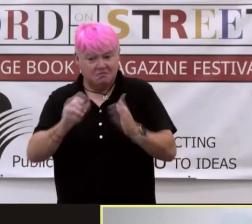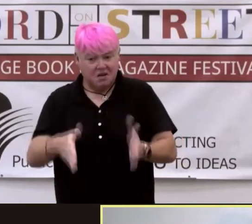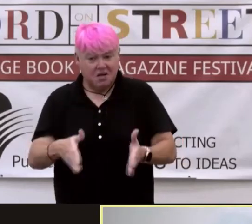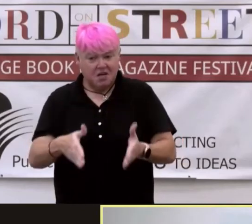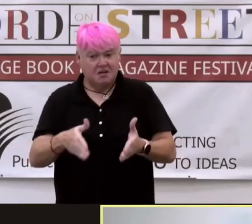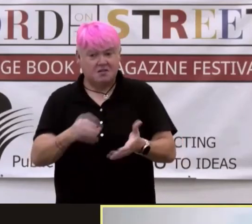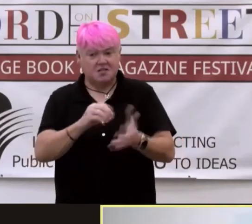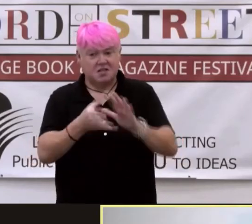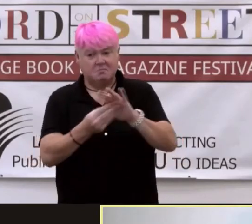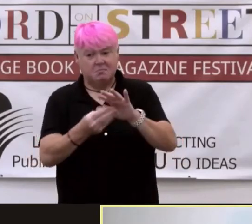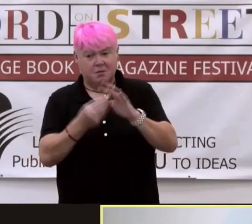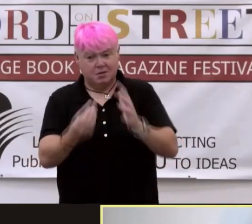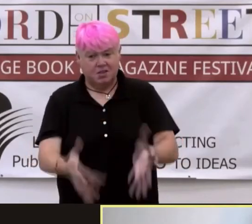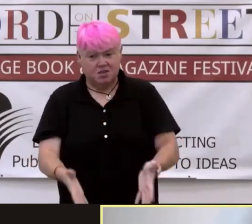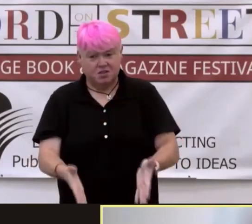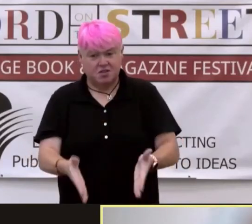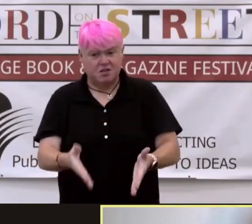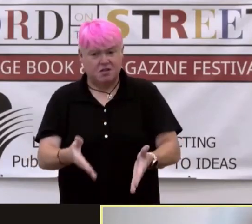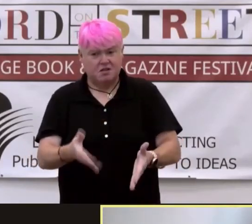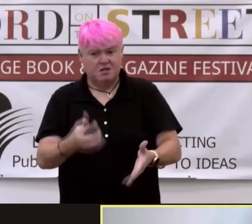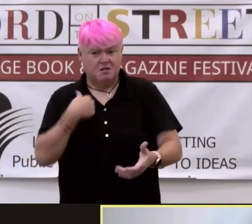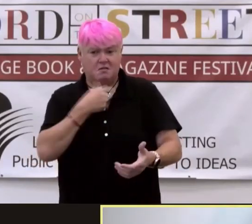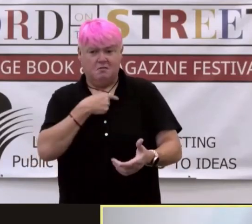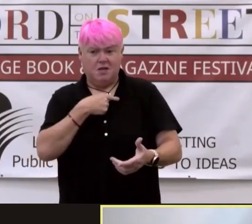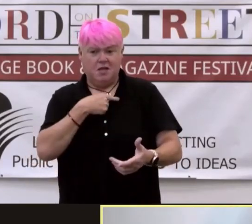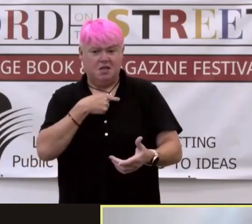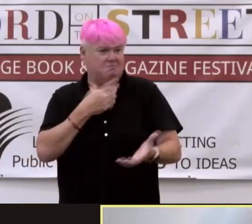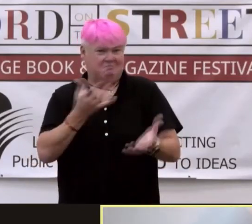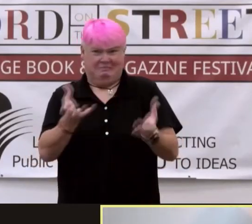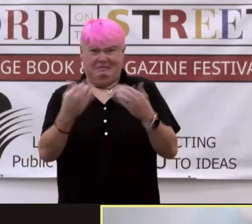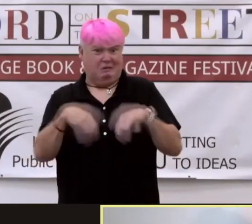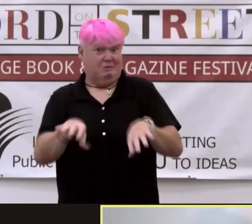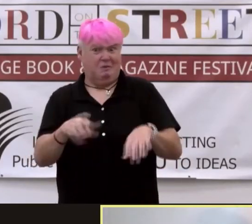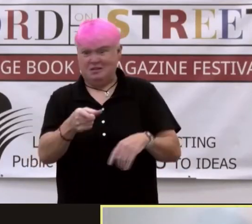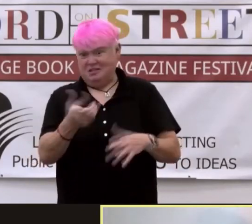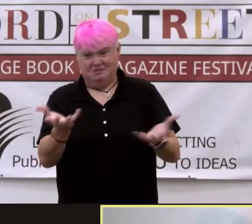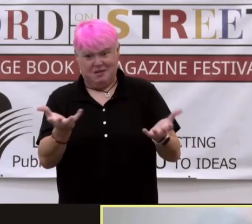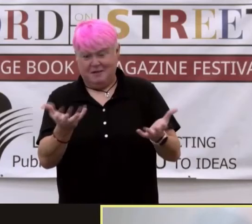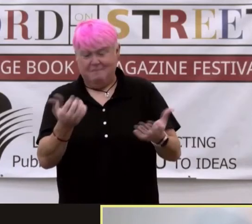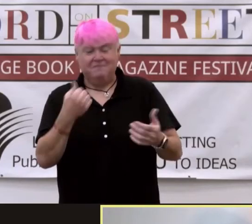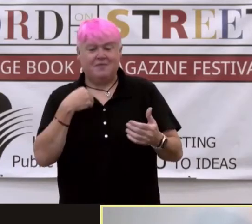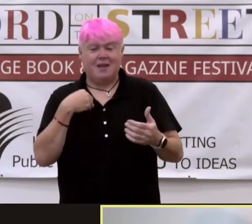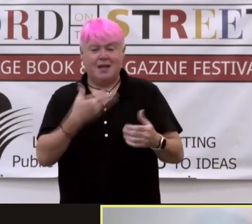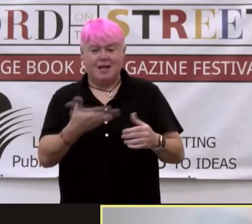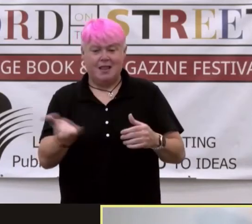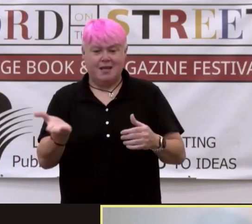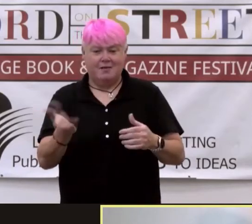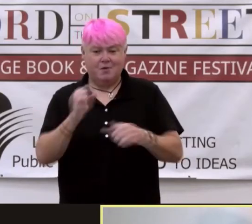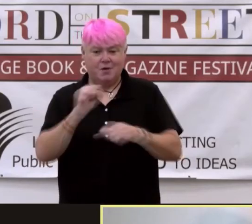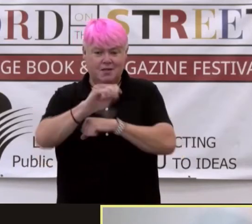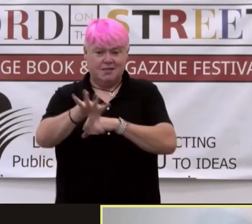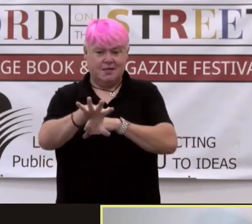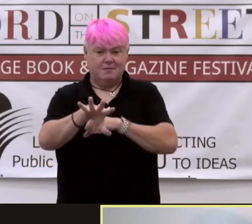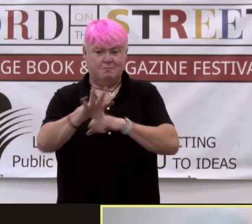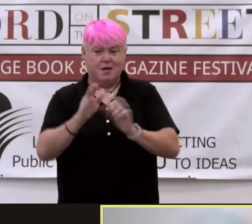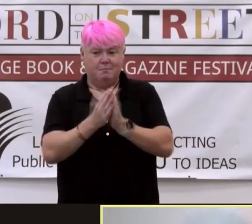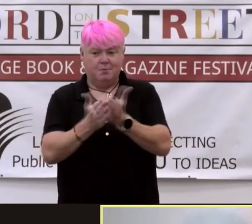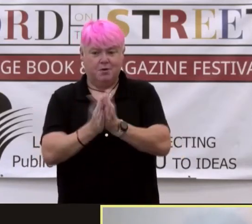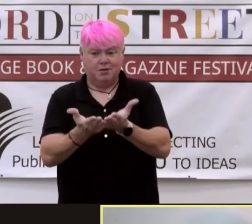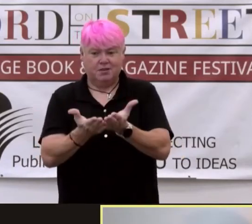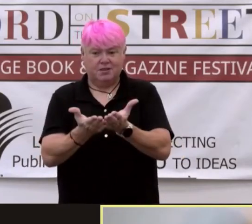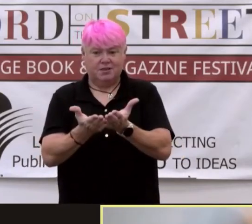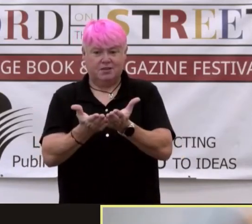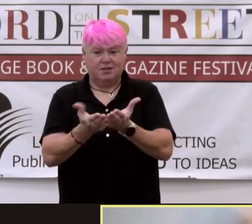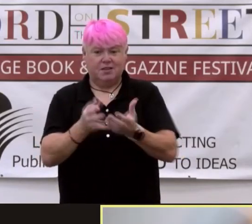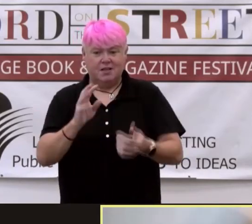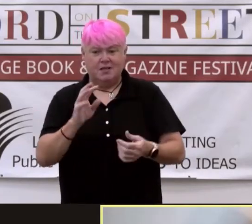you." It's like, well, so actually I had a thing where I didn't set my books anywhere definitive. Like, I'd invent small